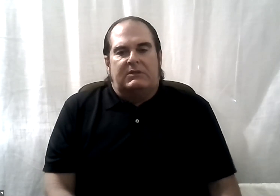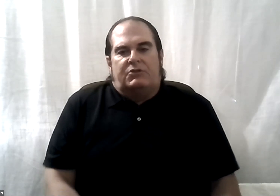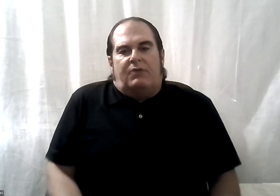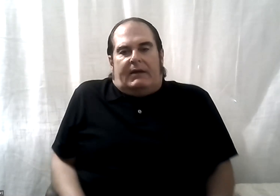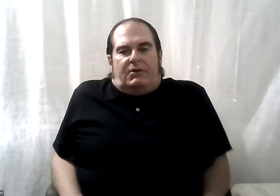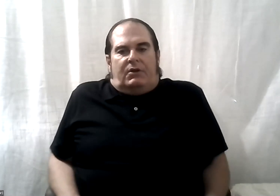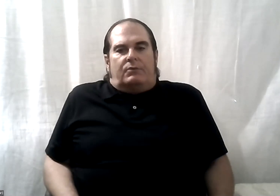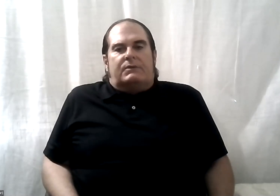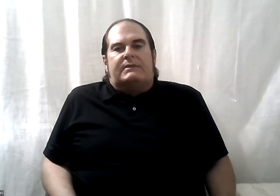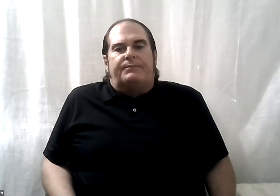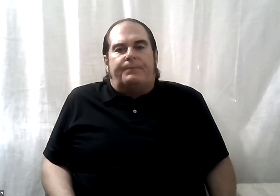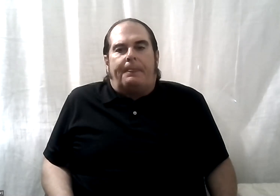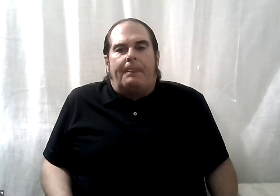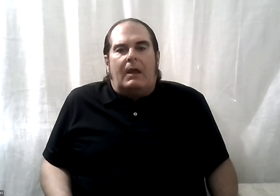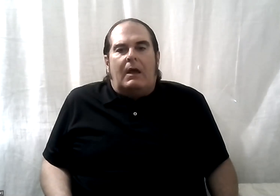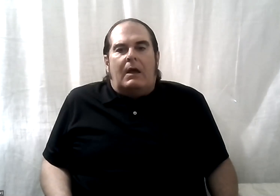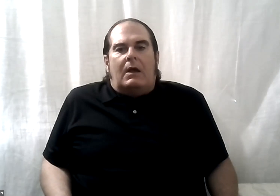be able to track and use.